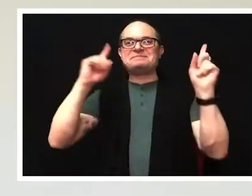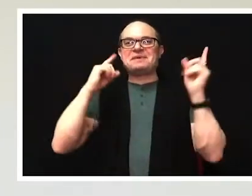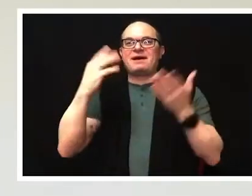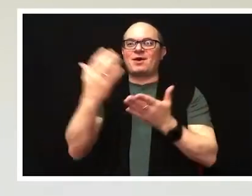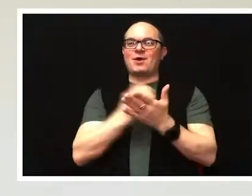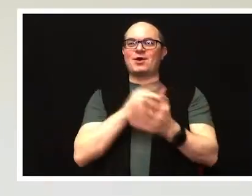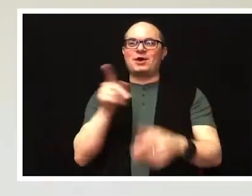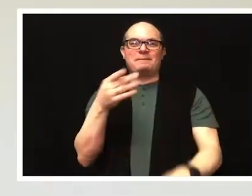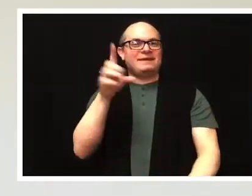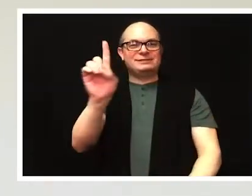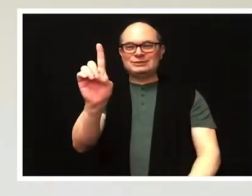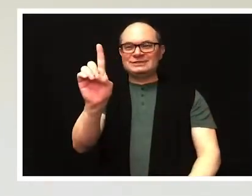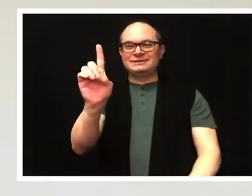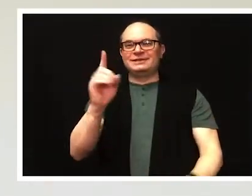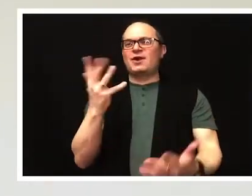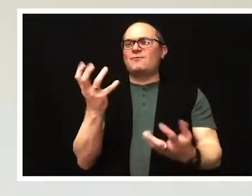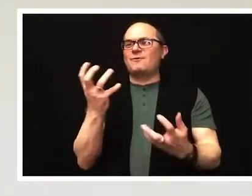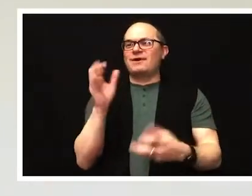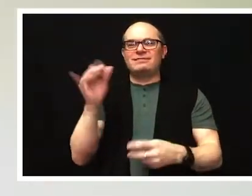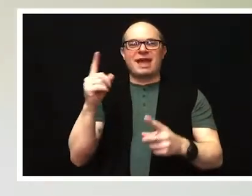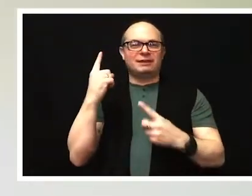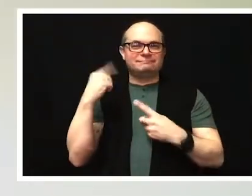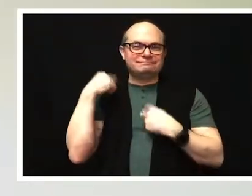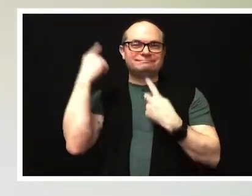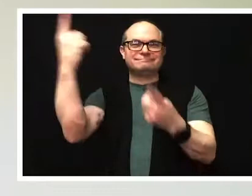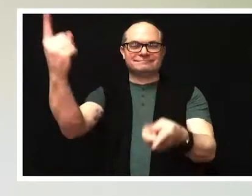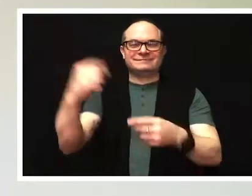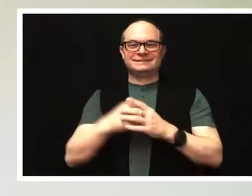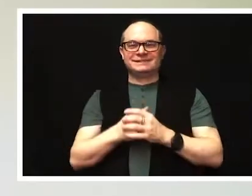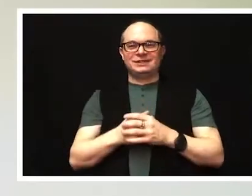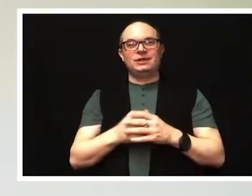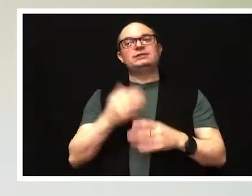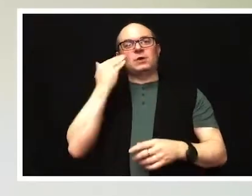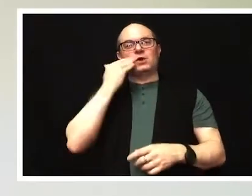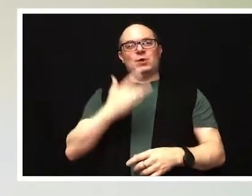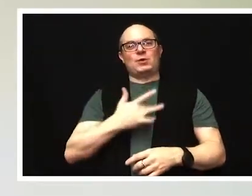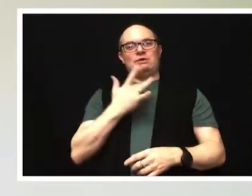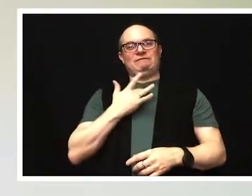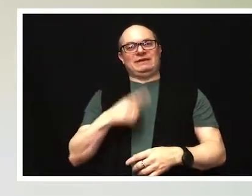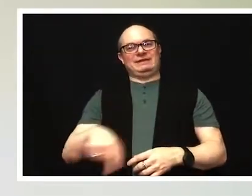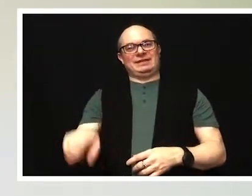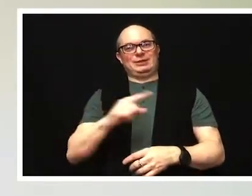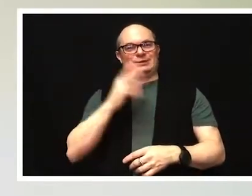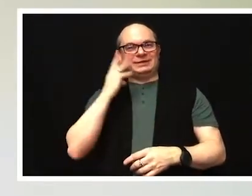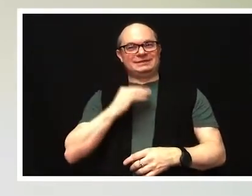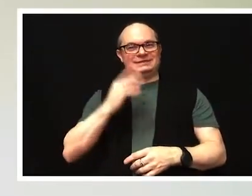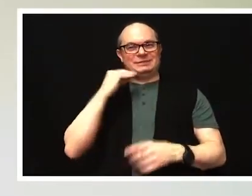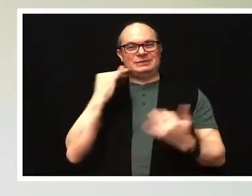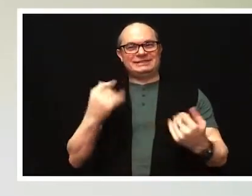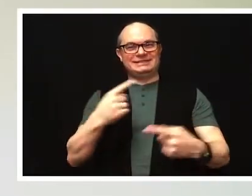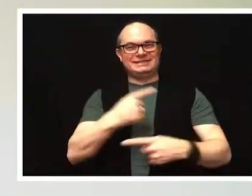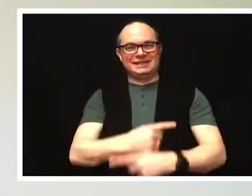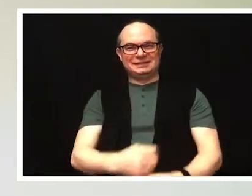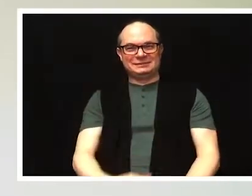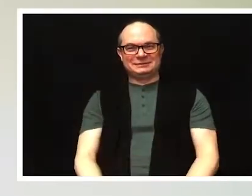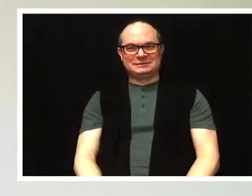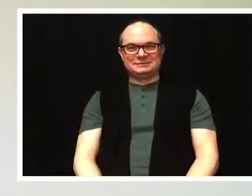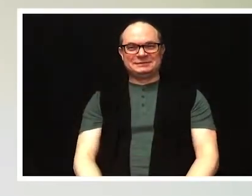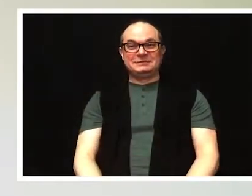that terminal degree that I'd always wanted. So I definitely know the feeling that you all are experiencing